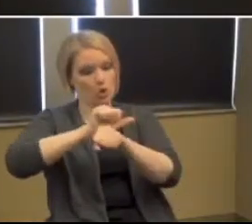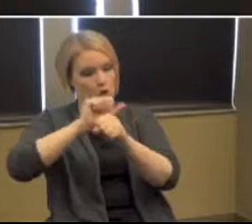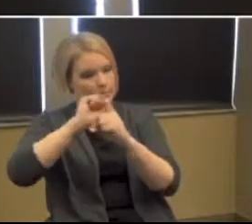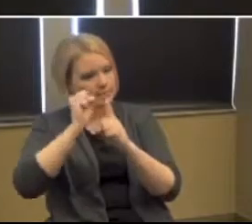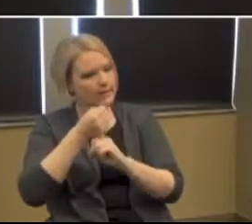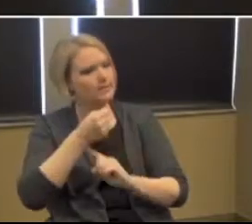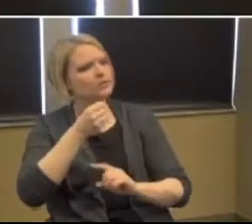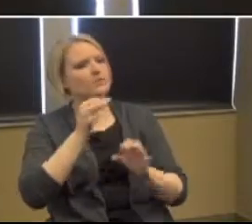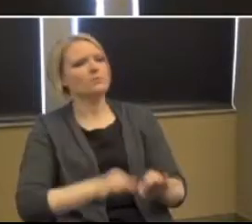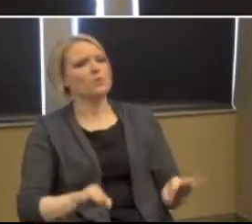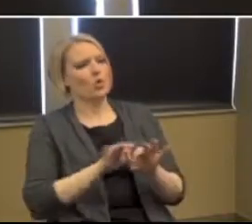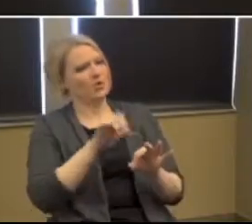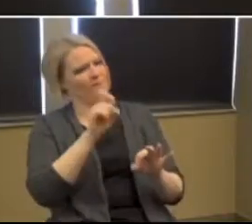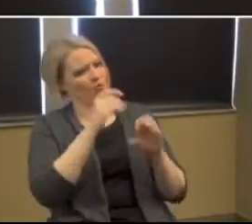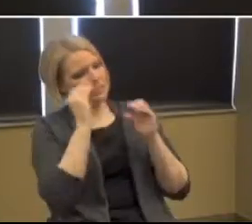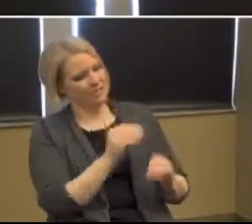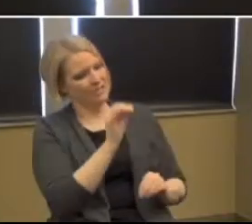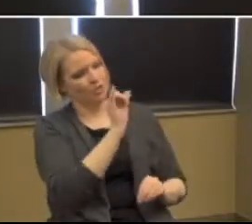to be independent.